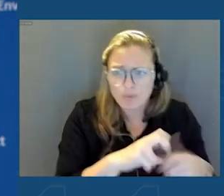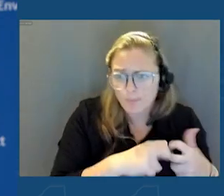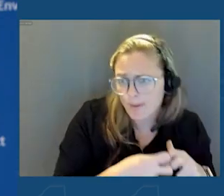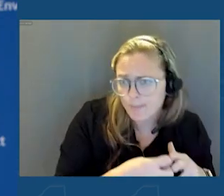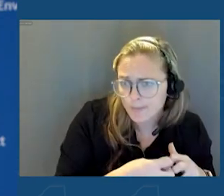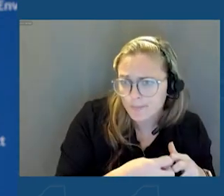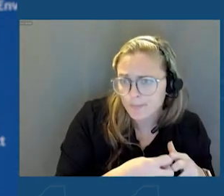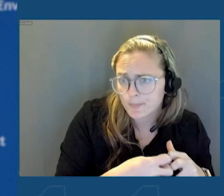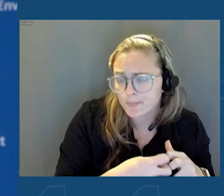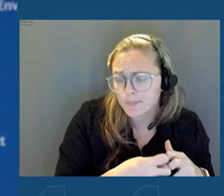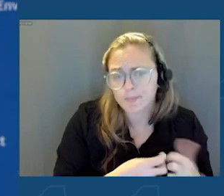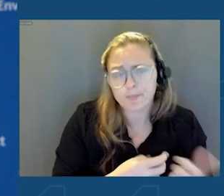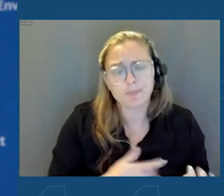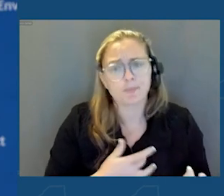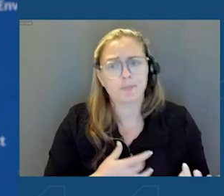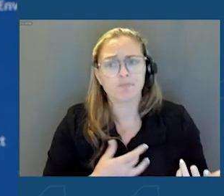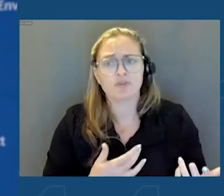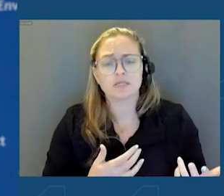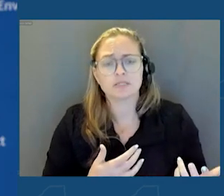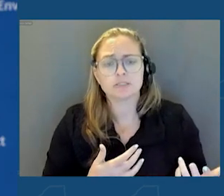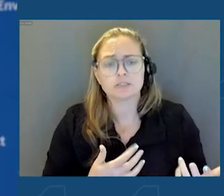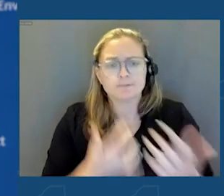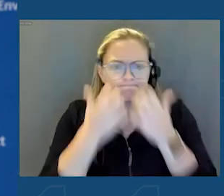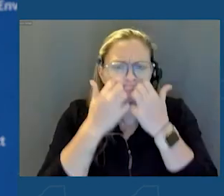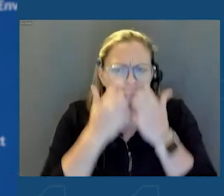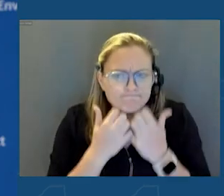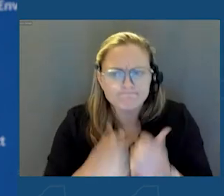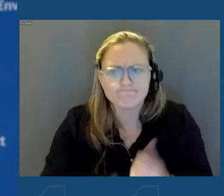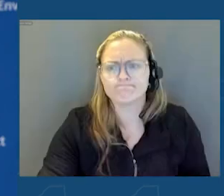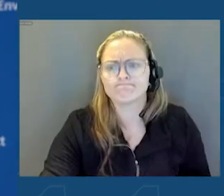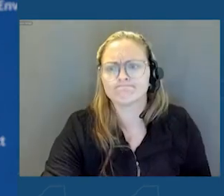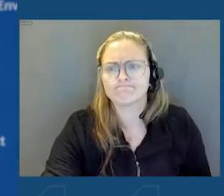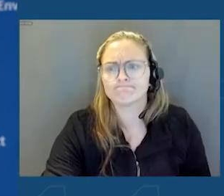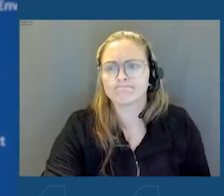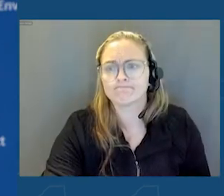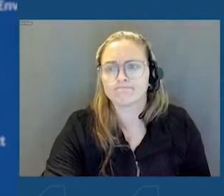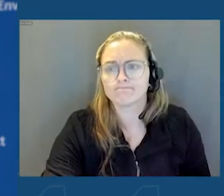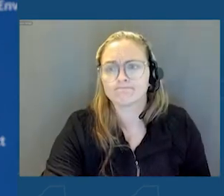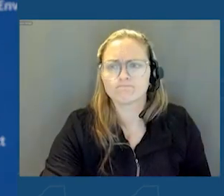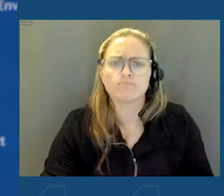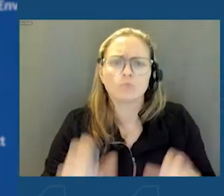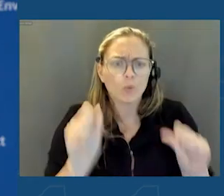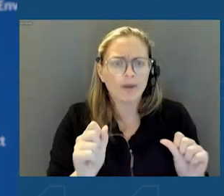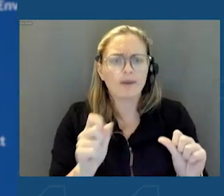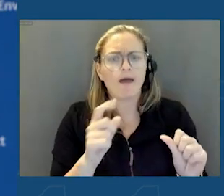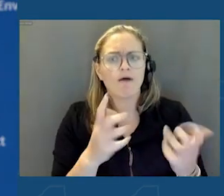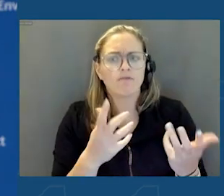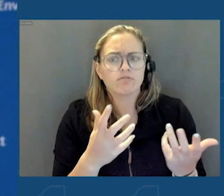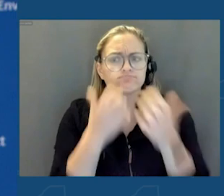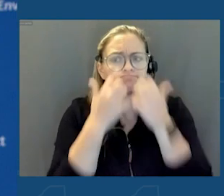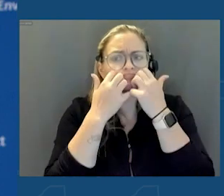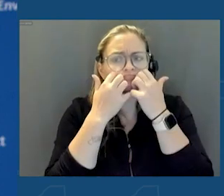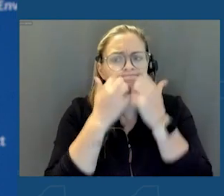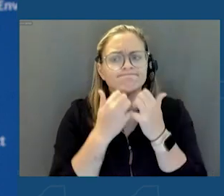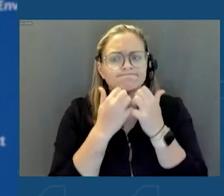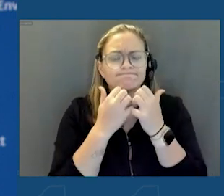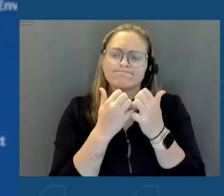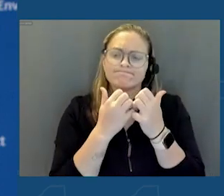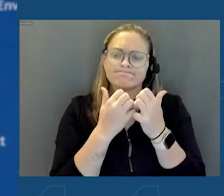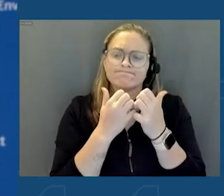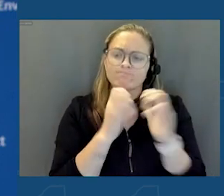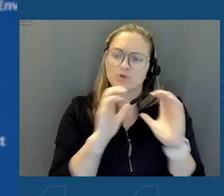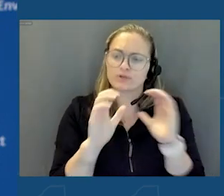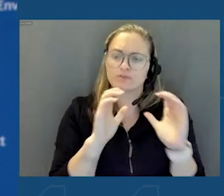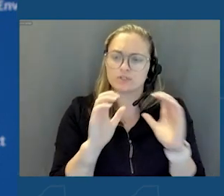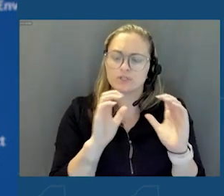sense of value. All of us can bring value to this conversation. All of us can truly, truly make a difference. And